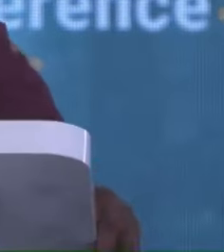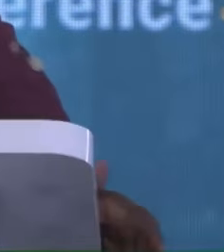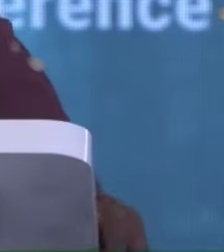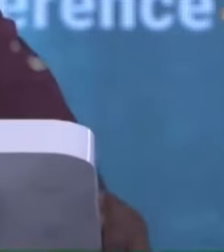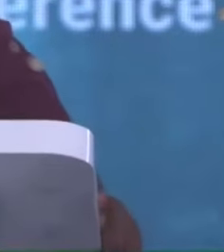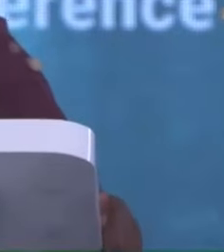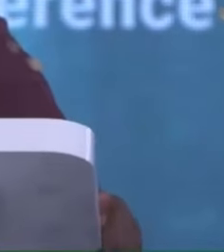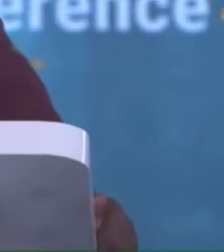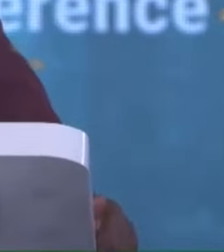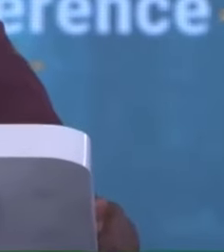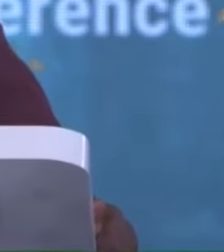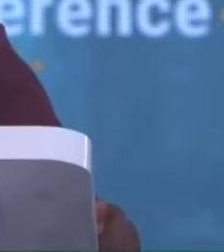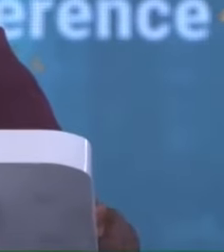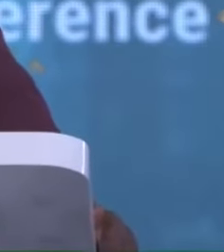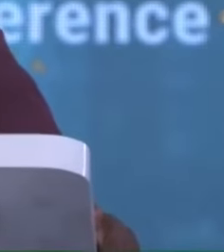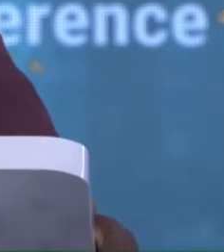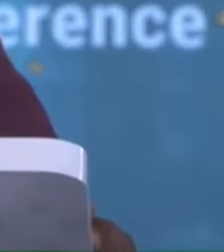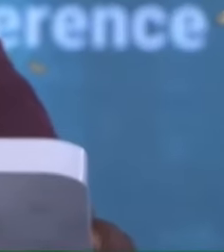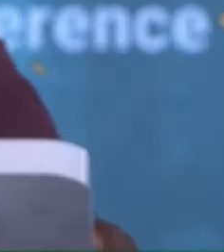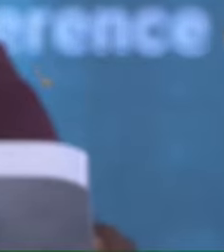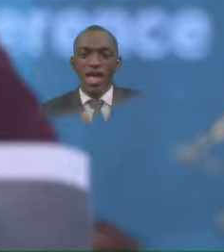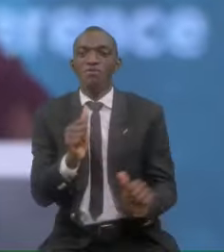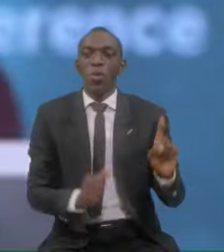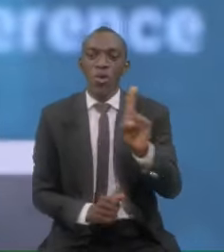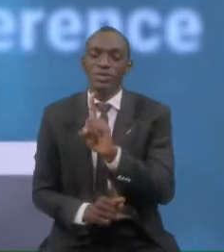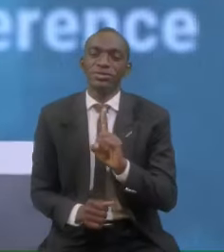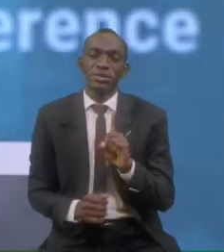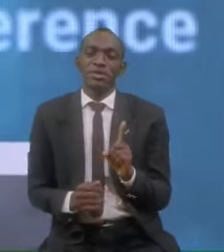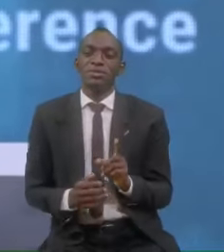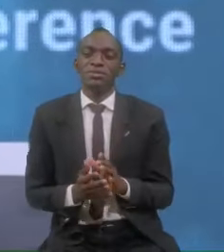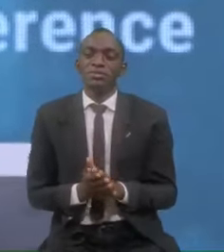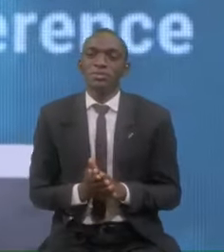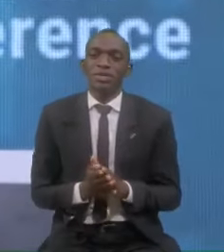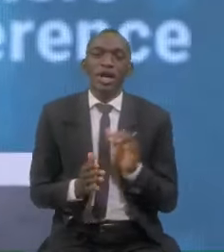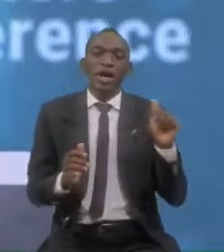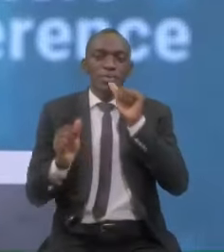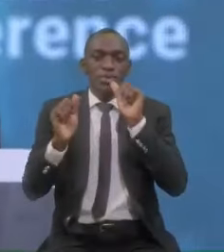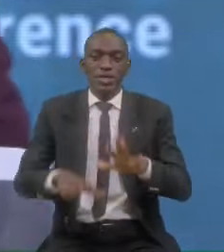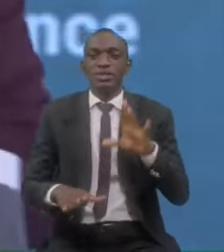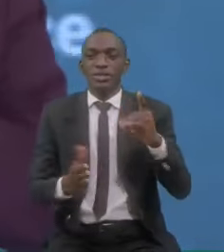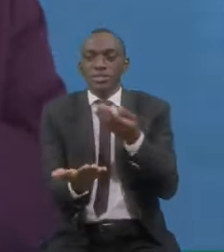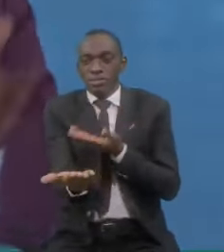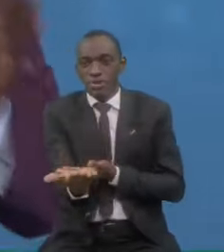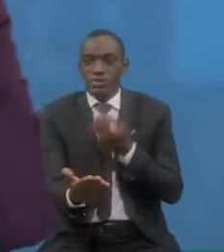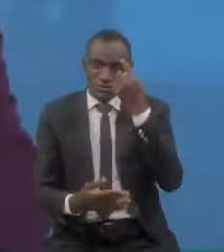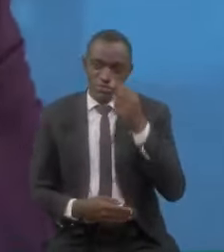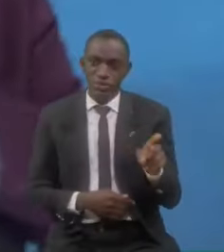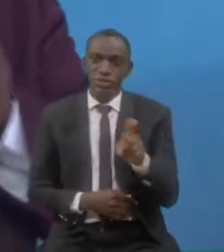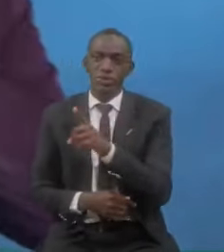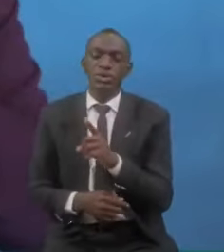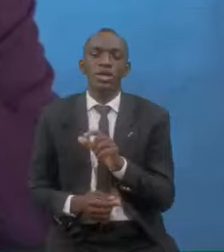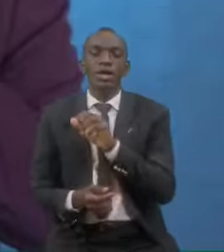Good morning, everyone. A blessed morning for you. A